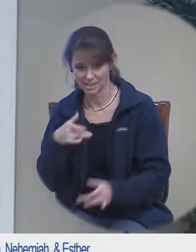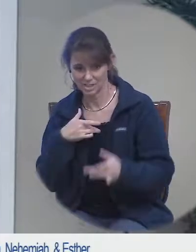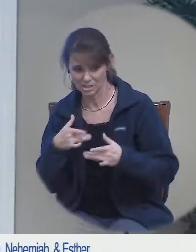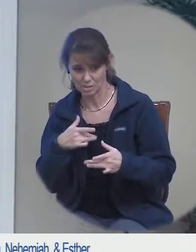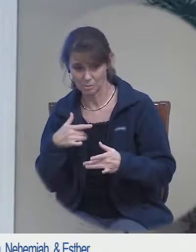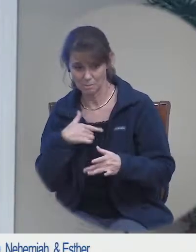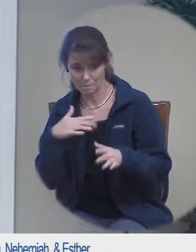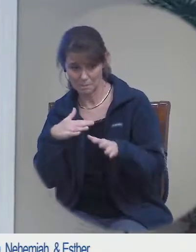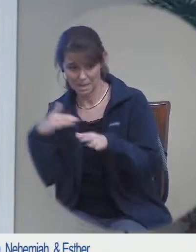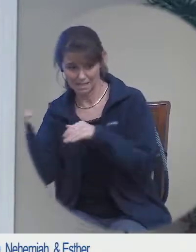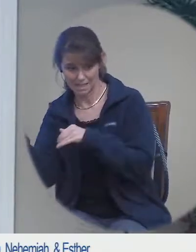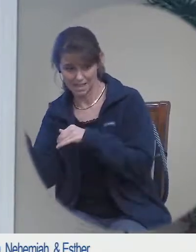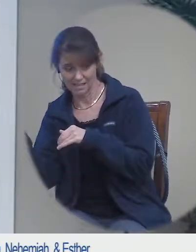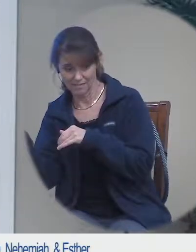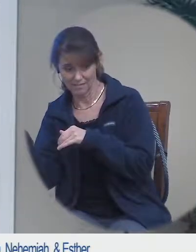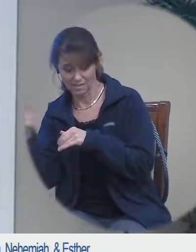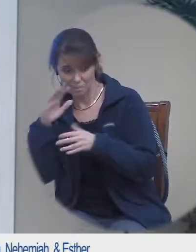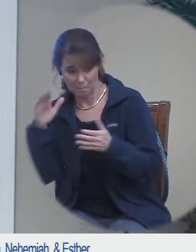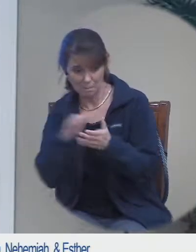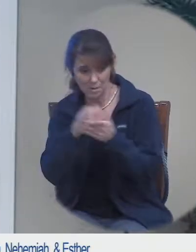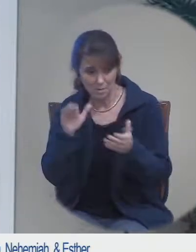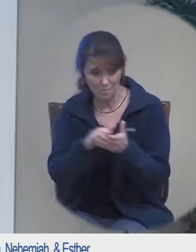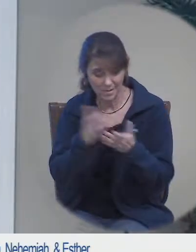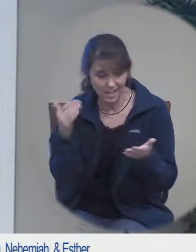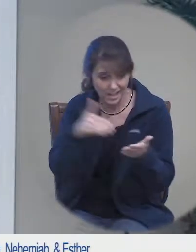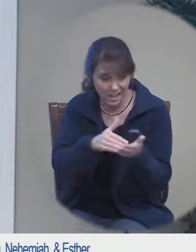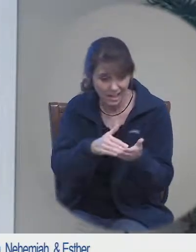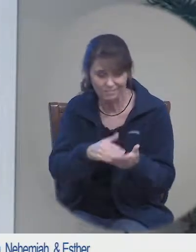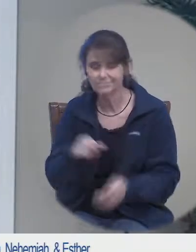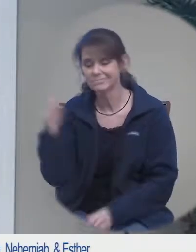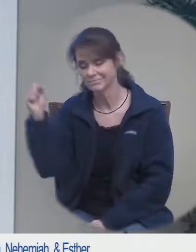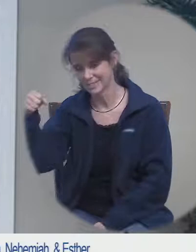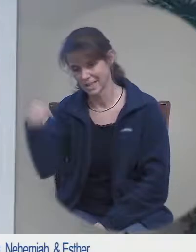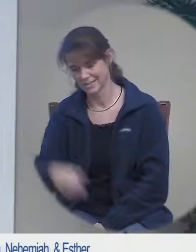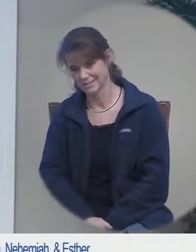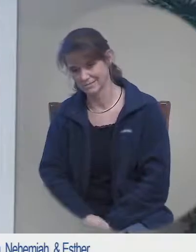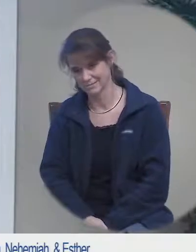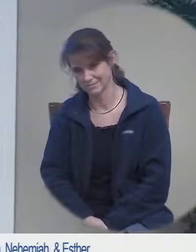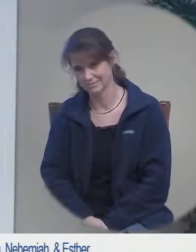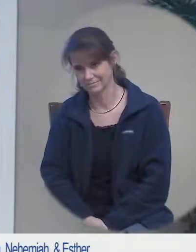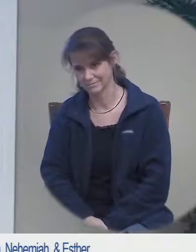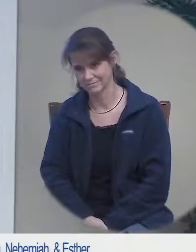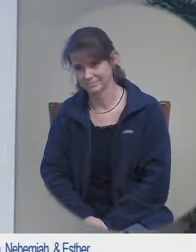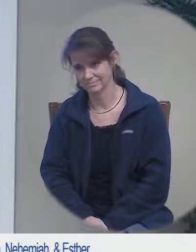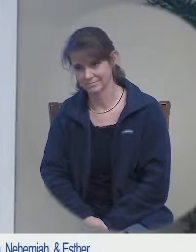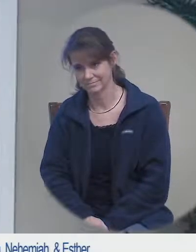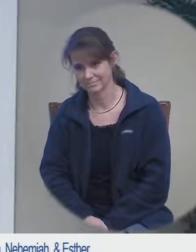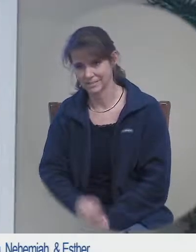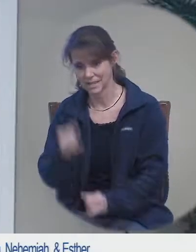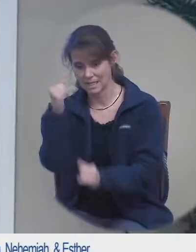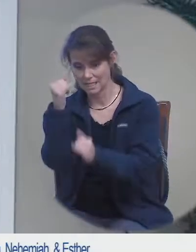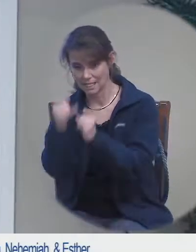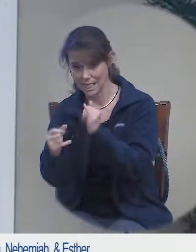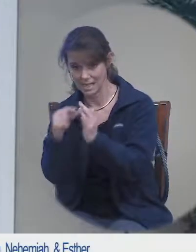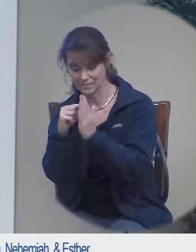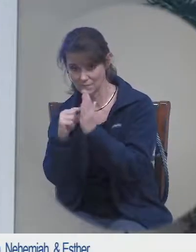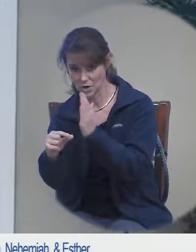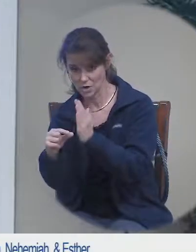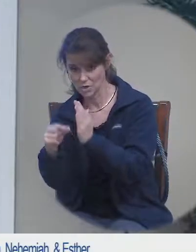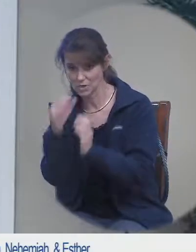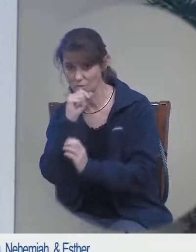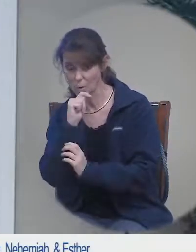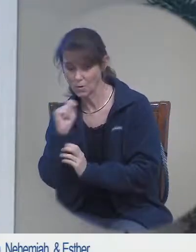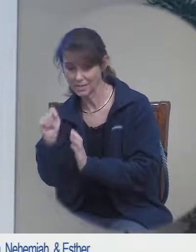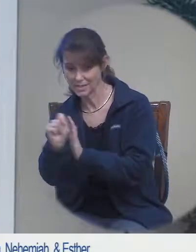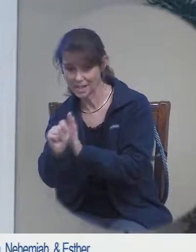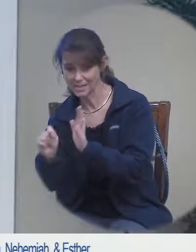Yeah, they are. The very last verse in the Old Testament talks about a curse. And that curse will not